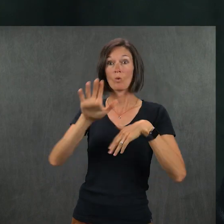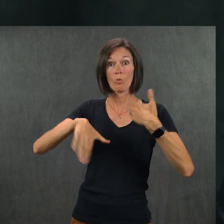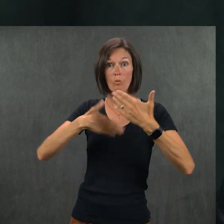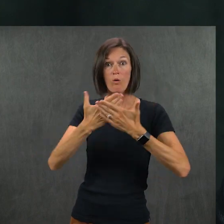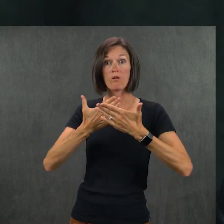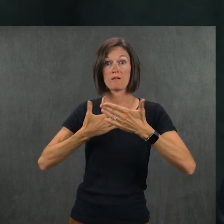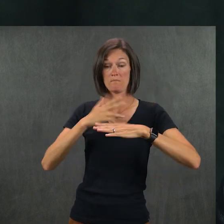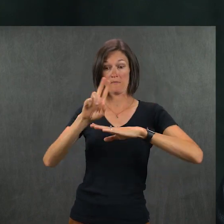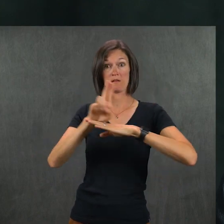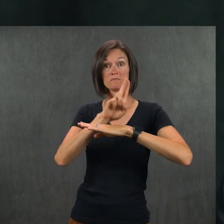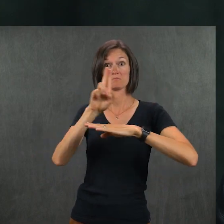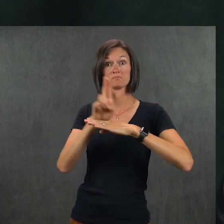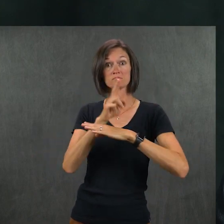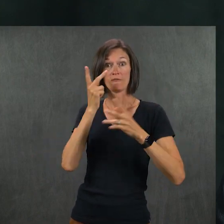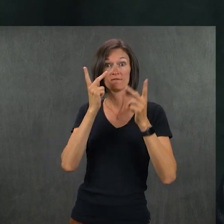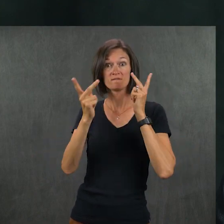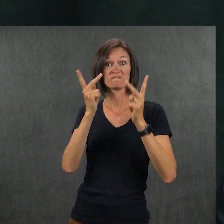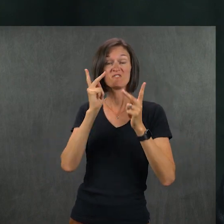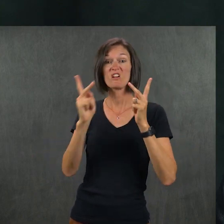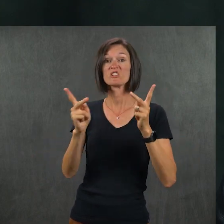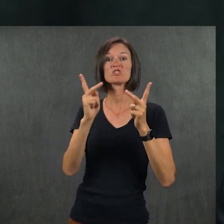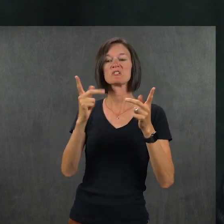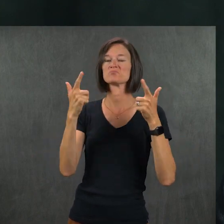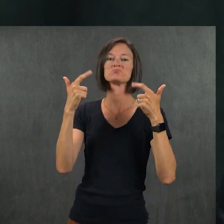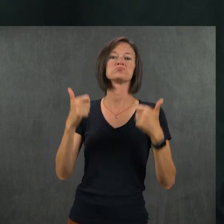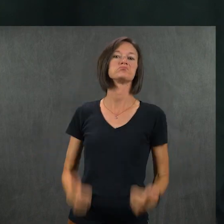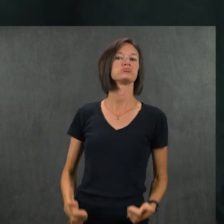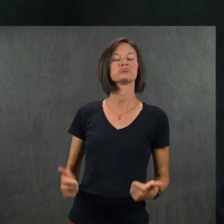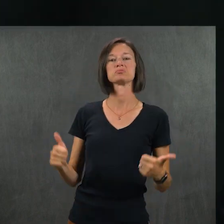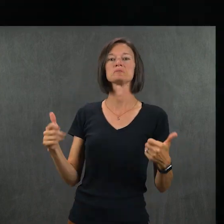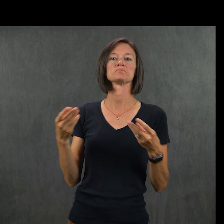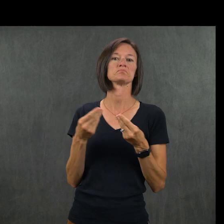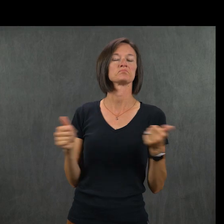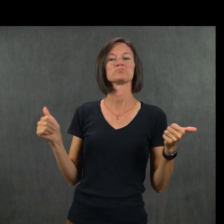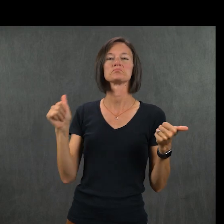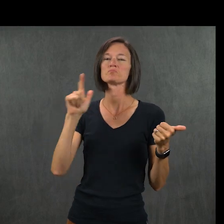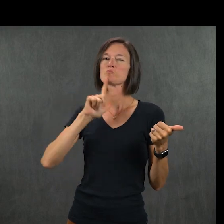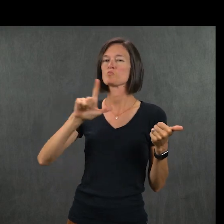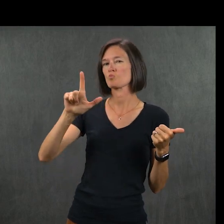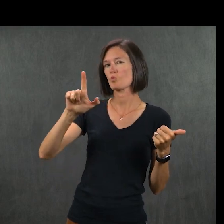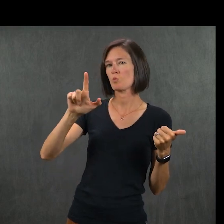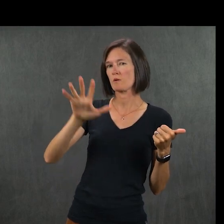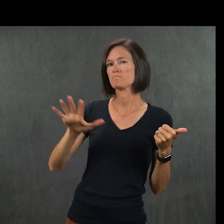my functional vision when I was about 21.